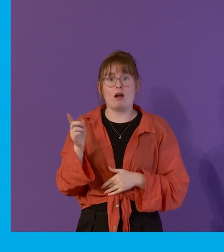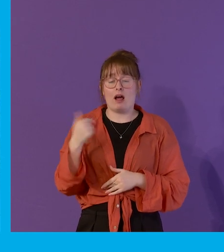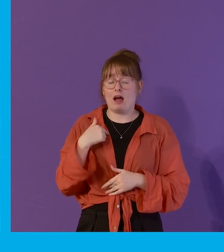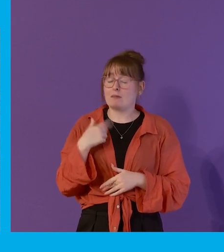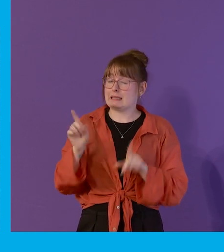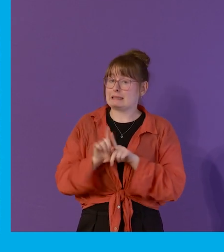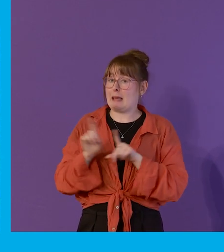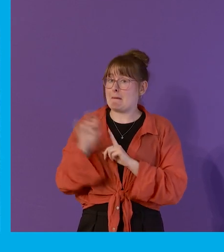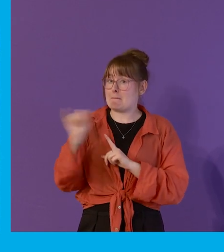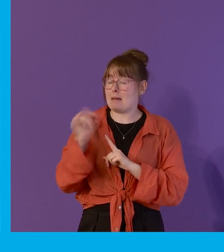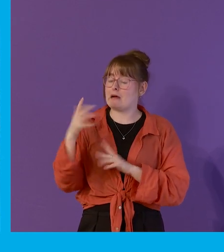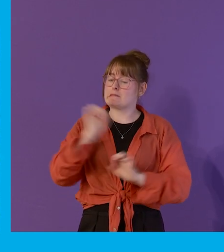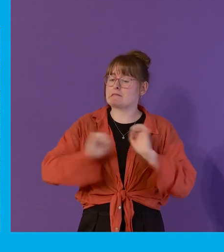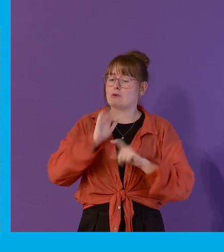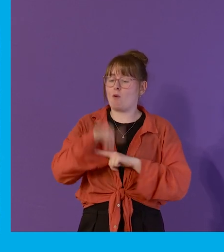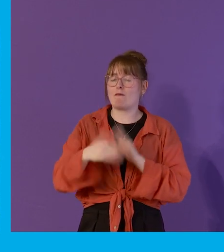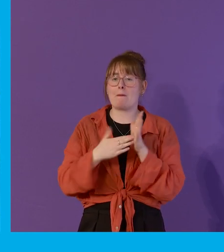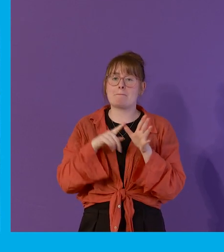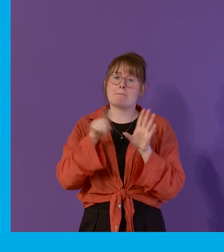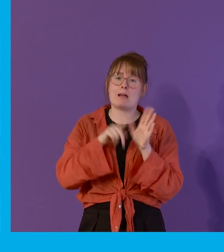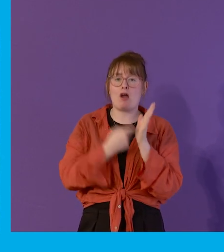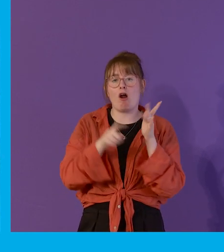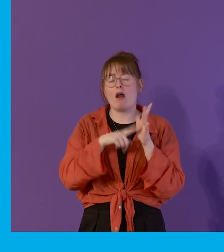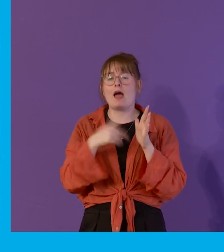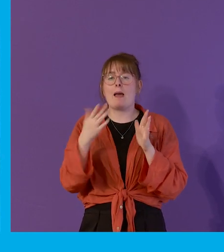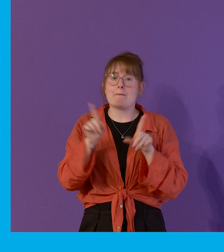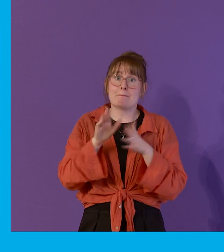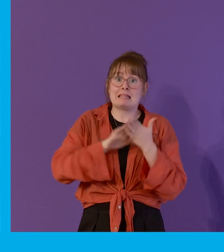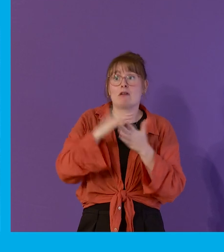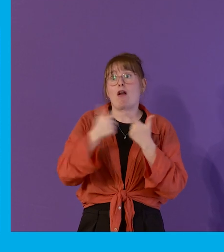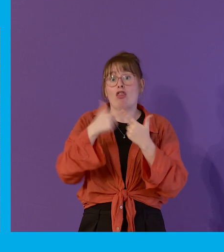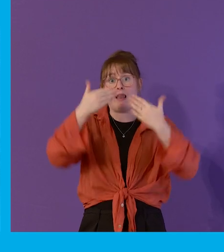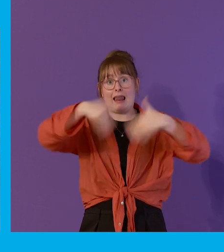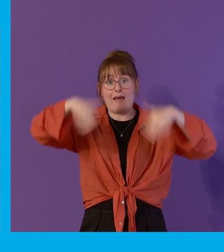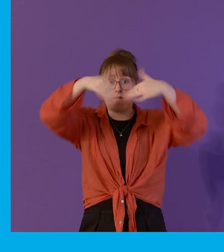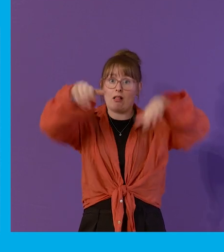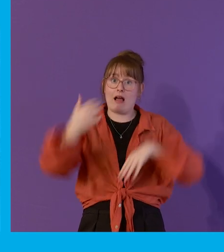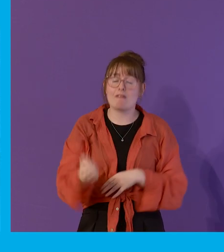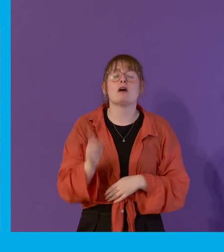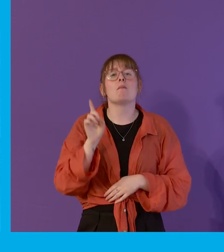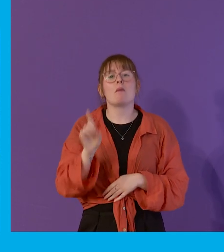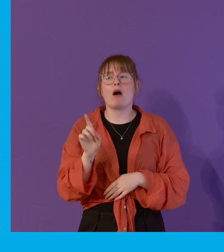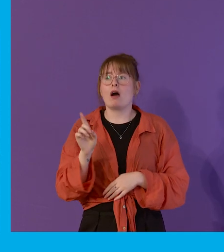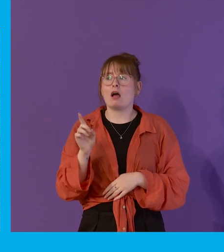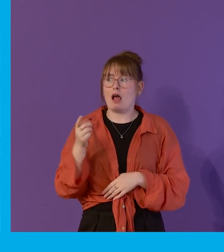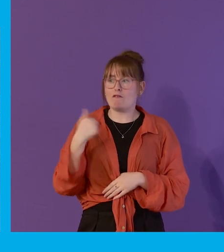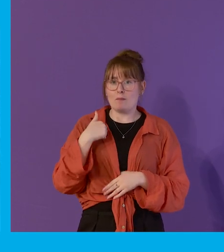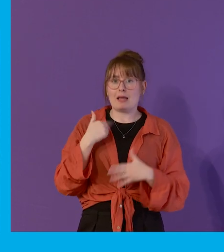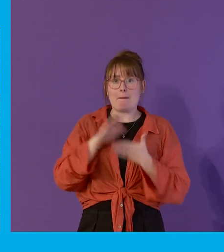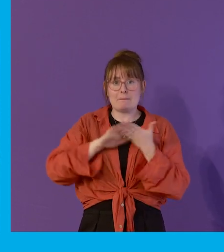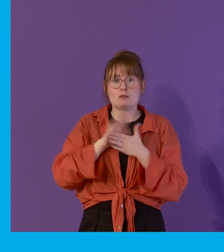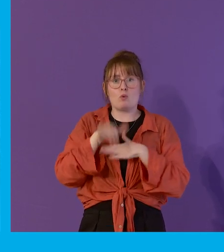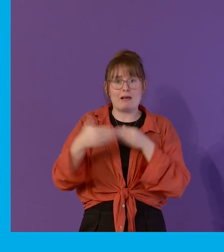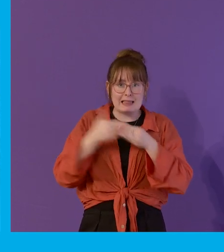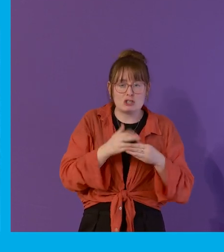reservations about mayors as another level. It's a solution to a question we've not even asked yet. But to me, it's about leadership and it's about